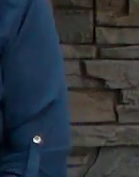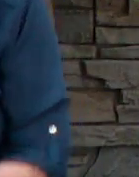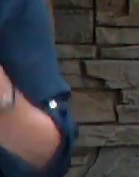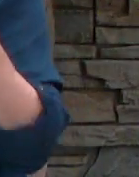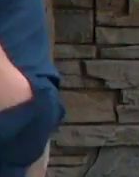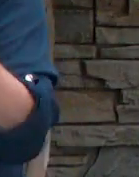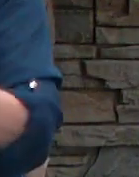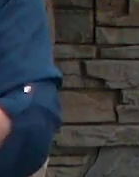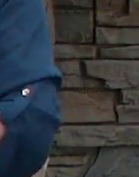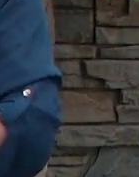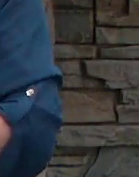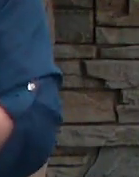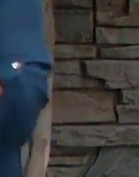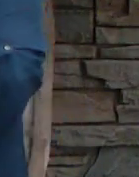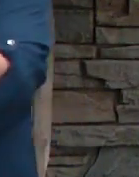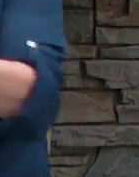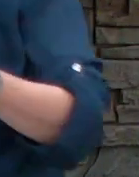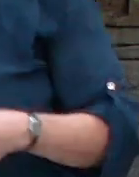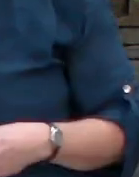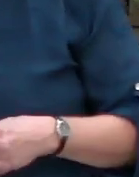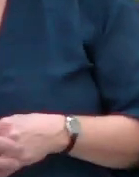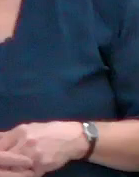Thank you, Scott, for that message.